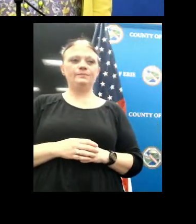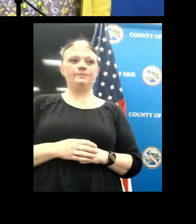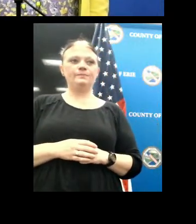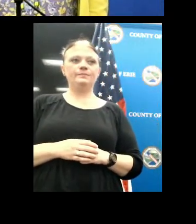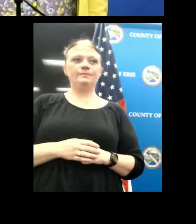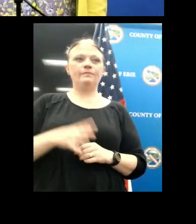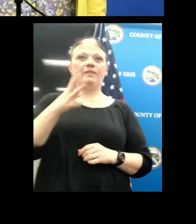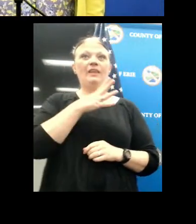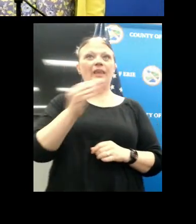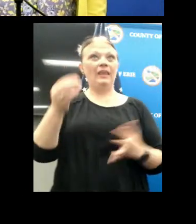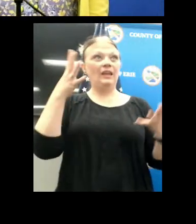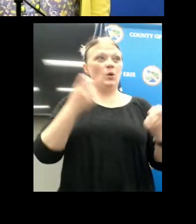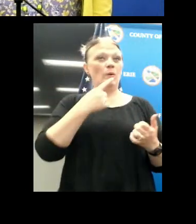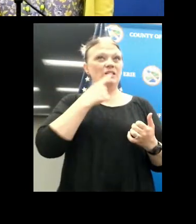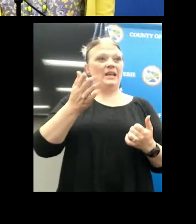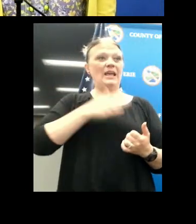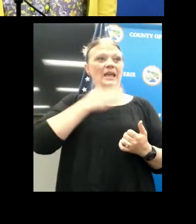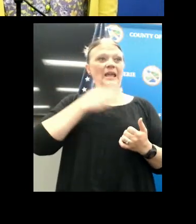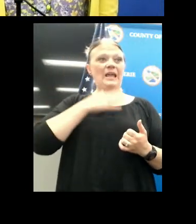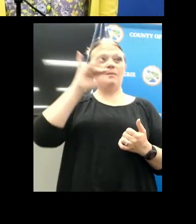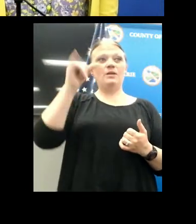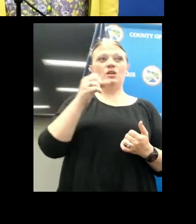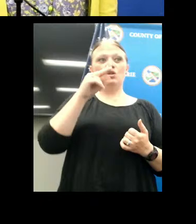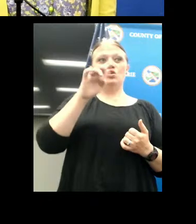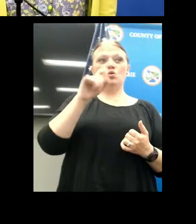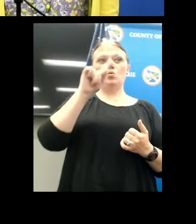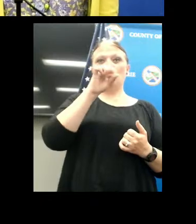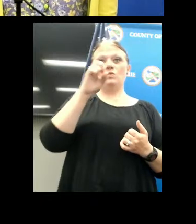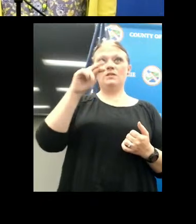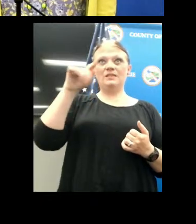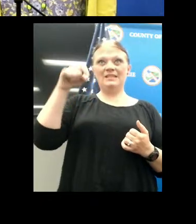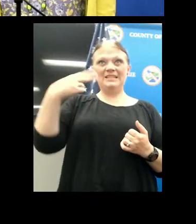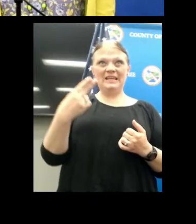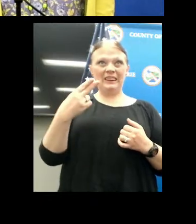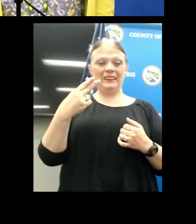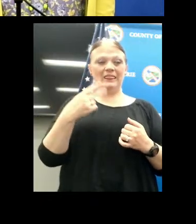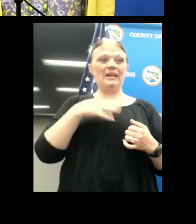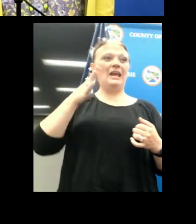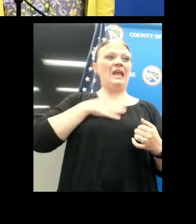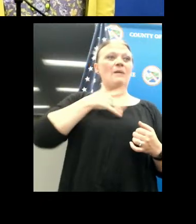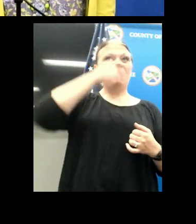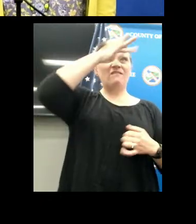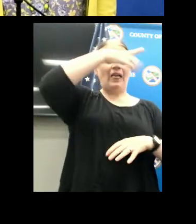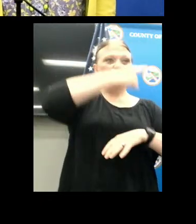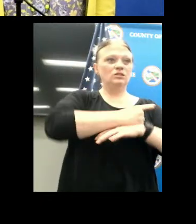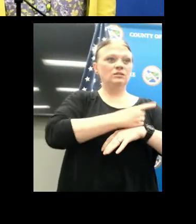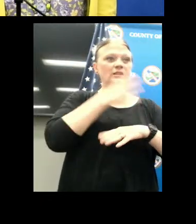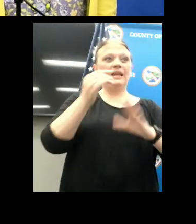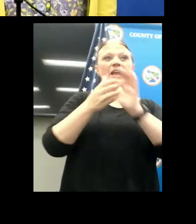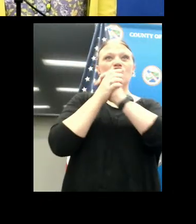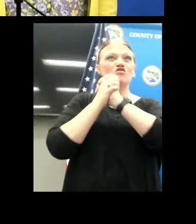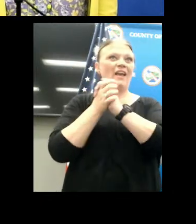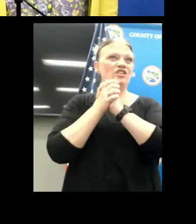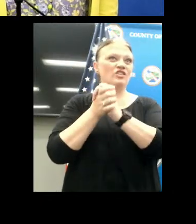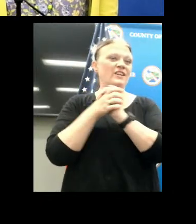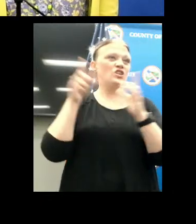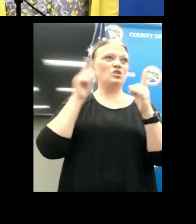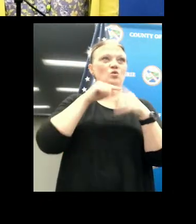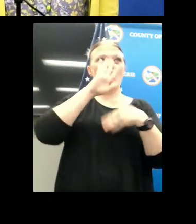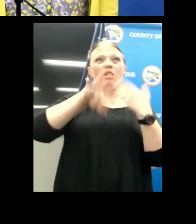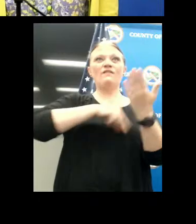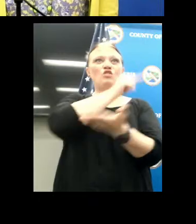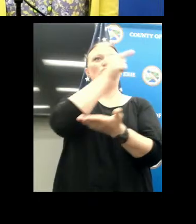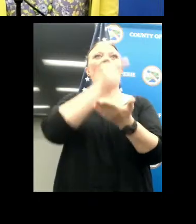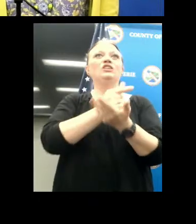want to wish everybody a happy Juneteenth Day, a happy Father's Day, and I want to say congratulations to